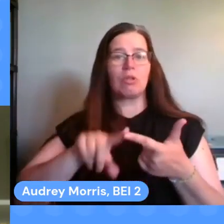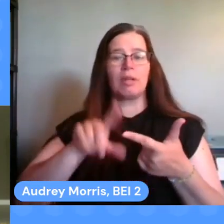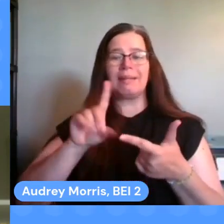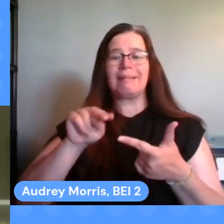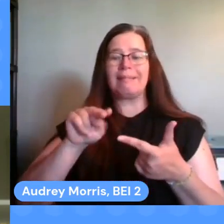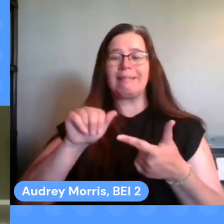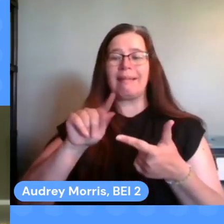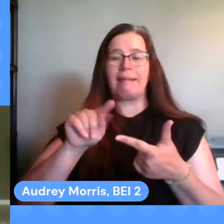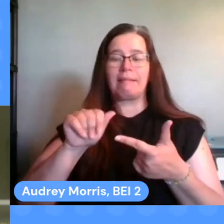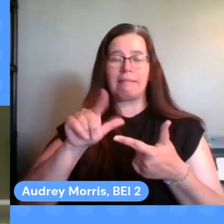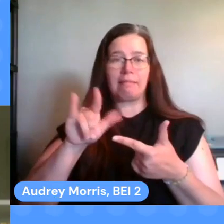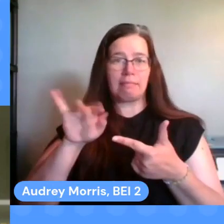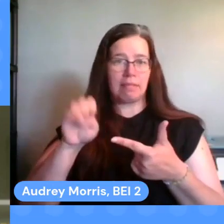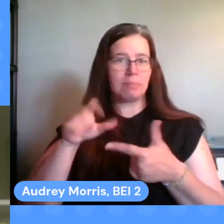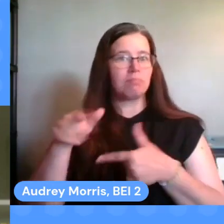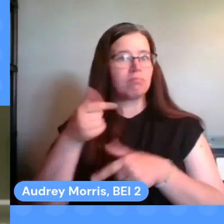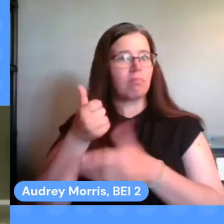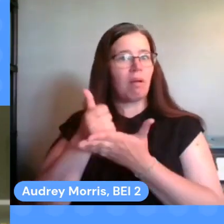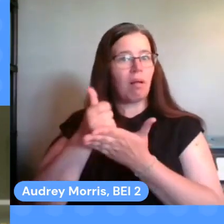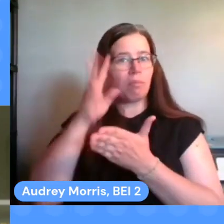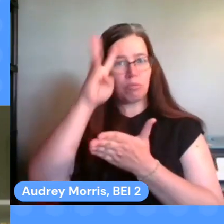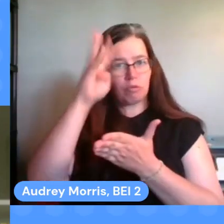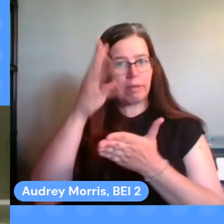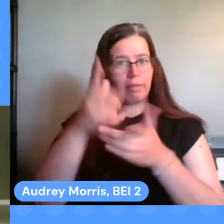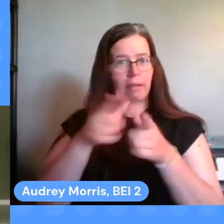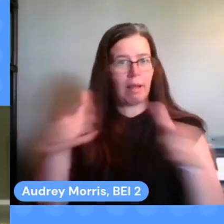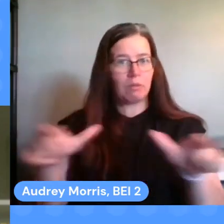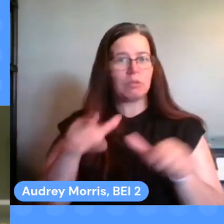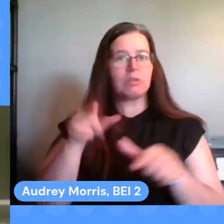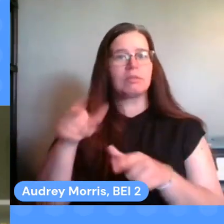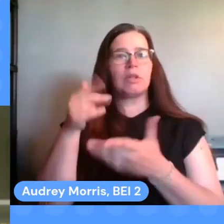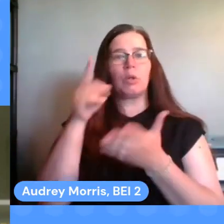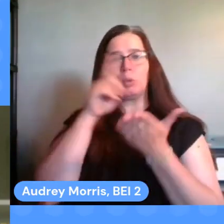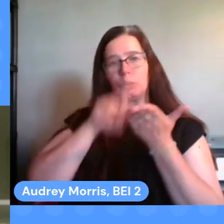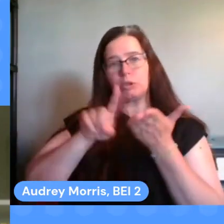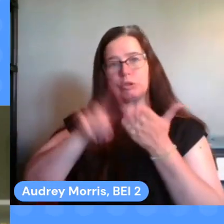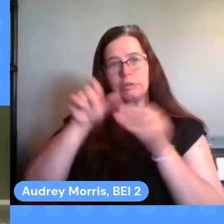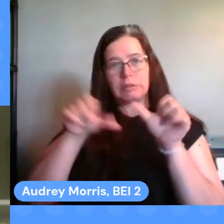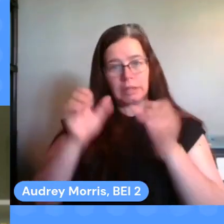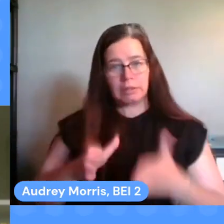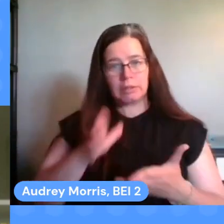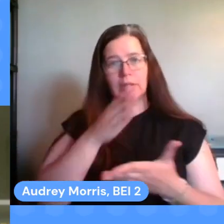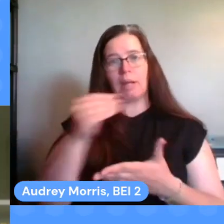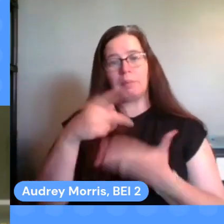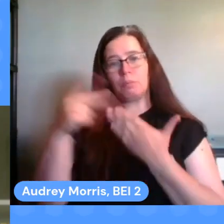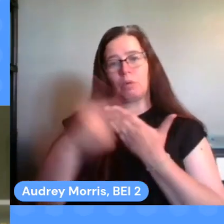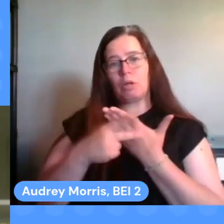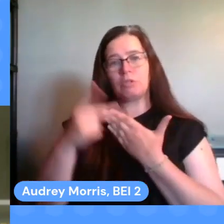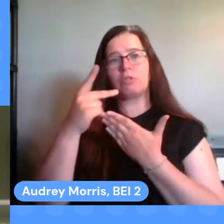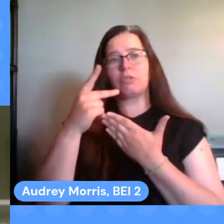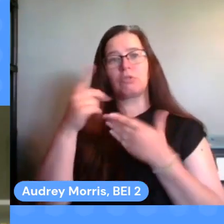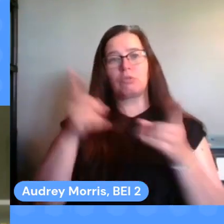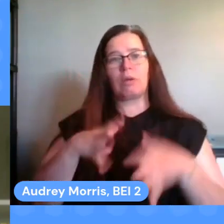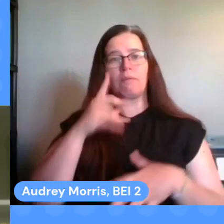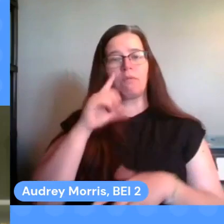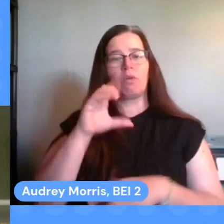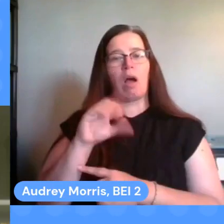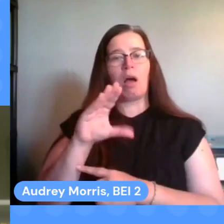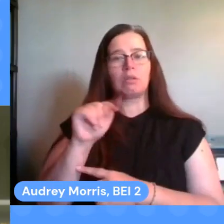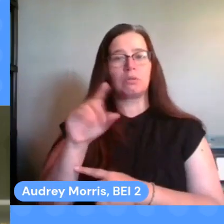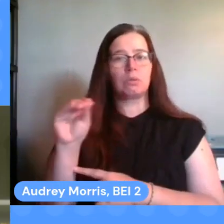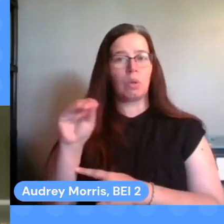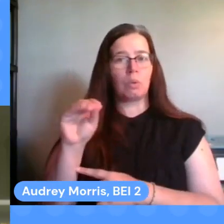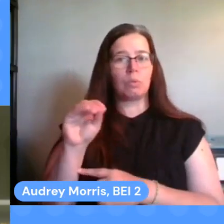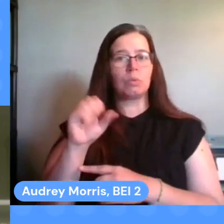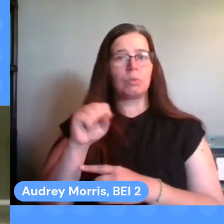the creators of the Scratch programming language, who serves as a research scientist and project director for the Octo Studio project;